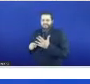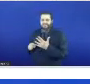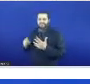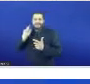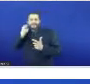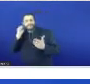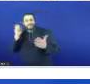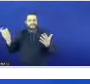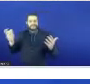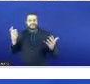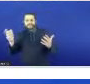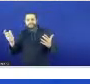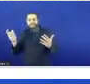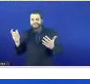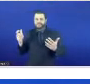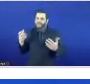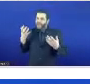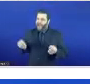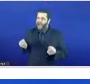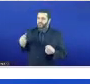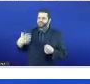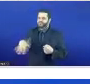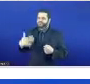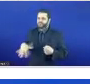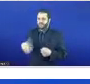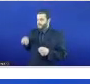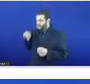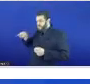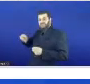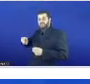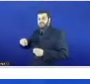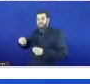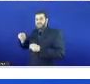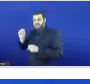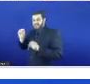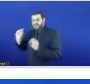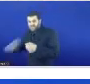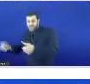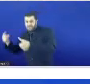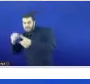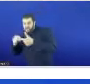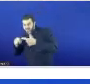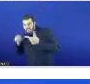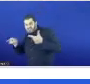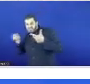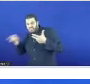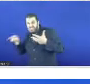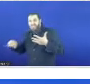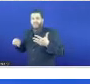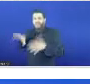somehow we've gone too far. And maybe I'll end it with that, because I think the thing I hear the most from